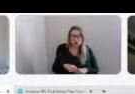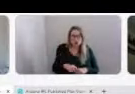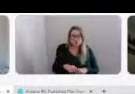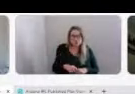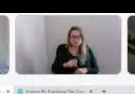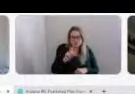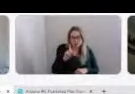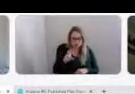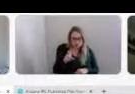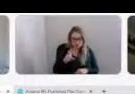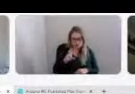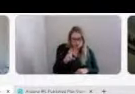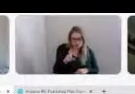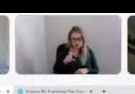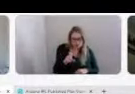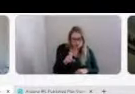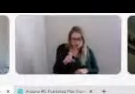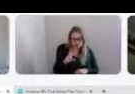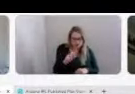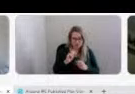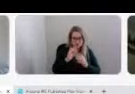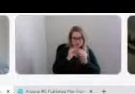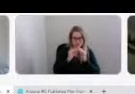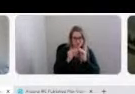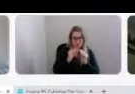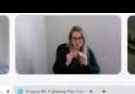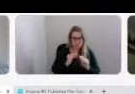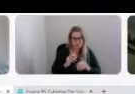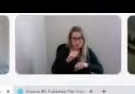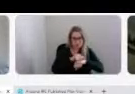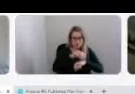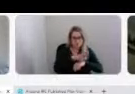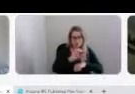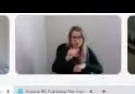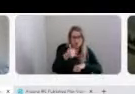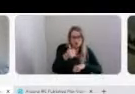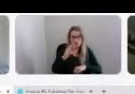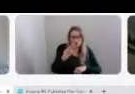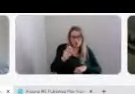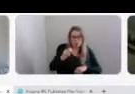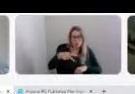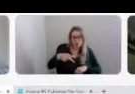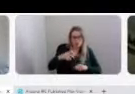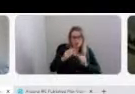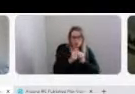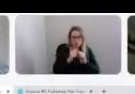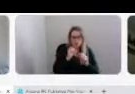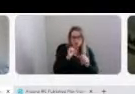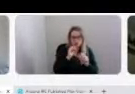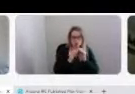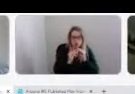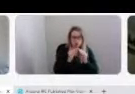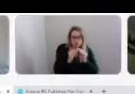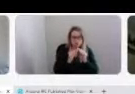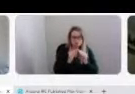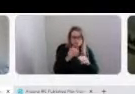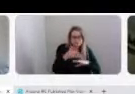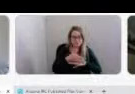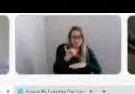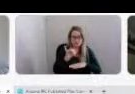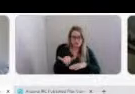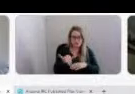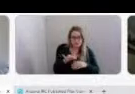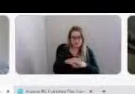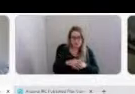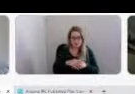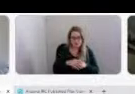correction and submitted the another that corrected napkin after that we reached out to